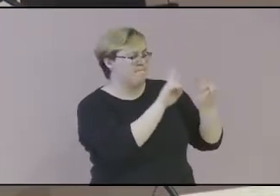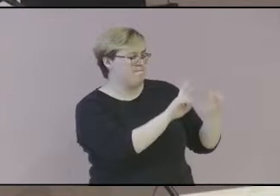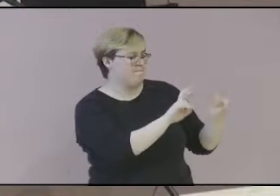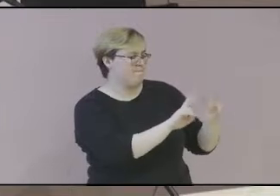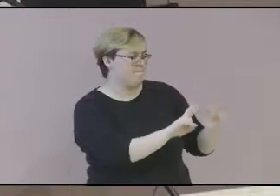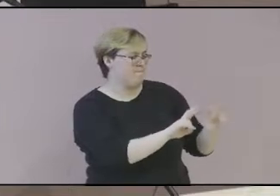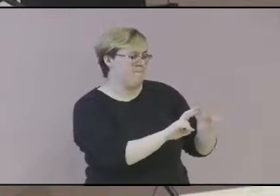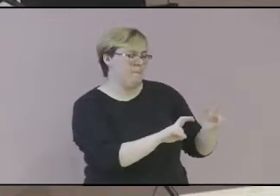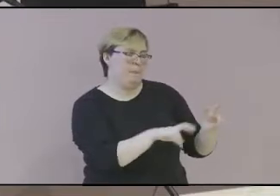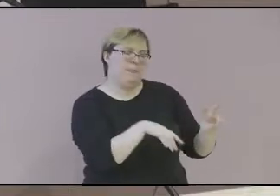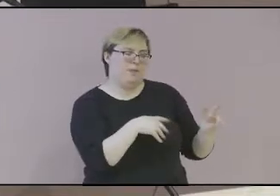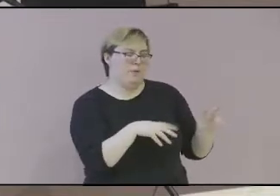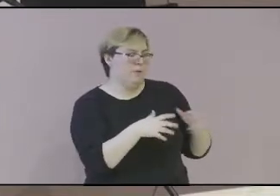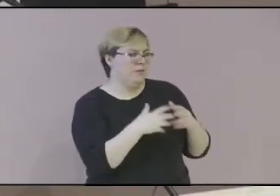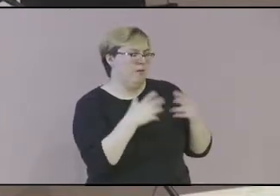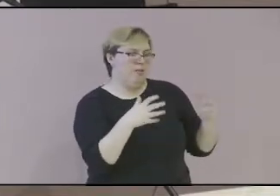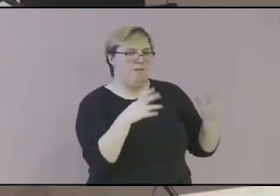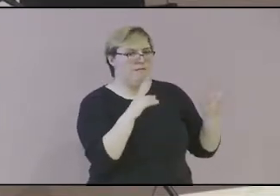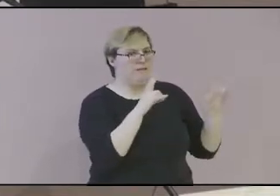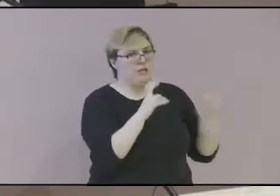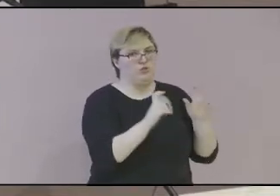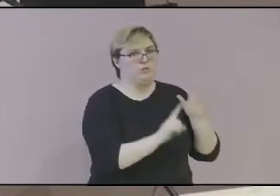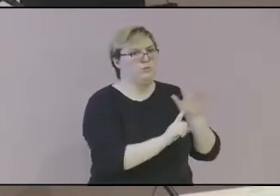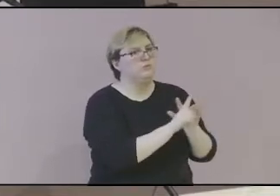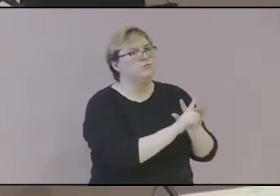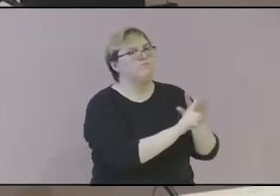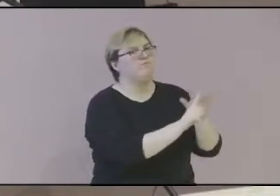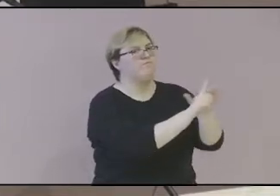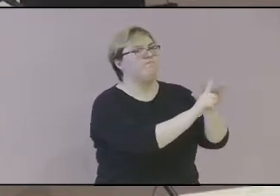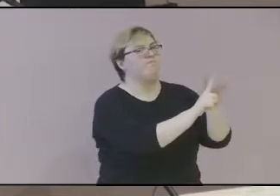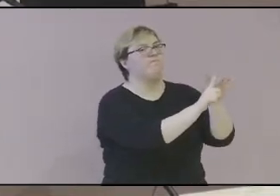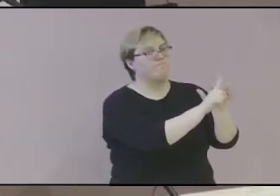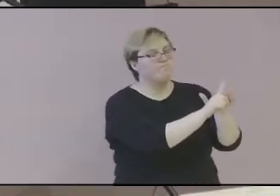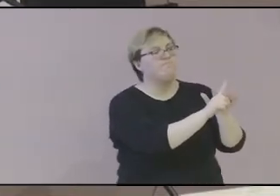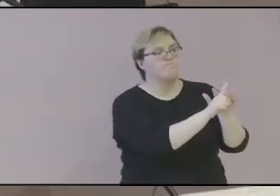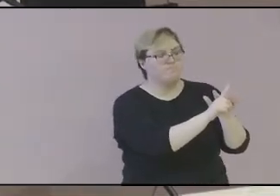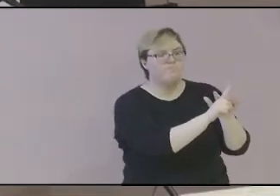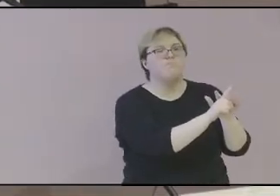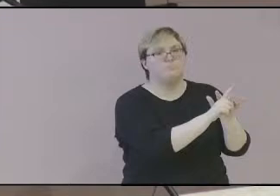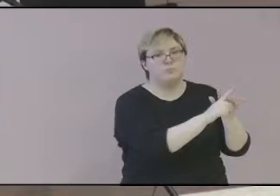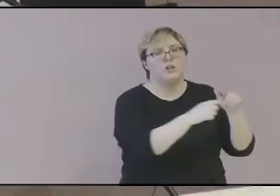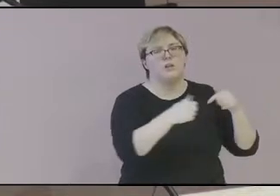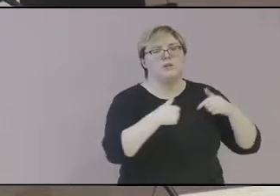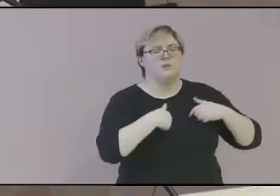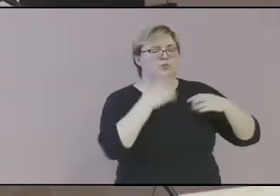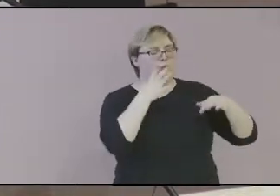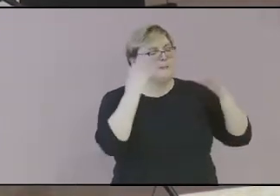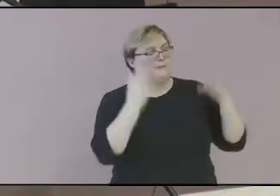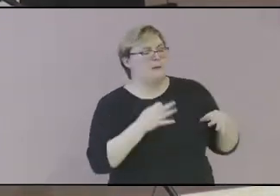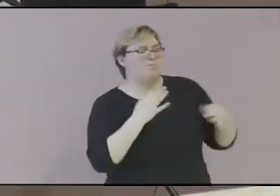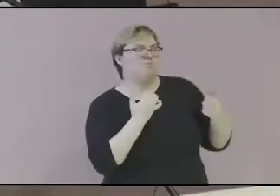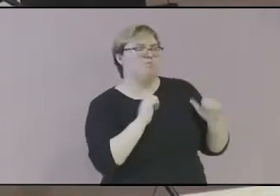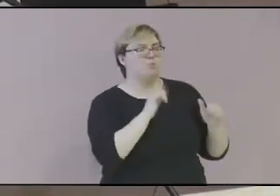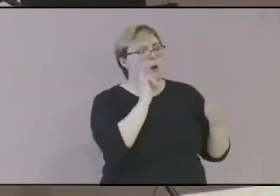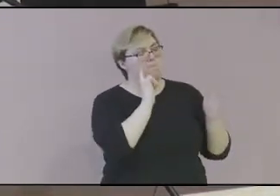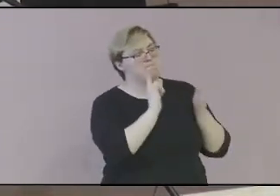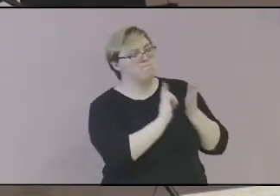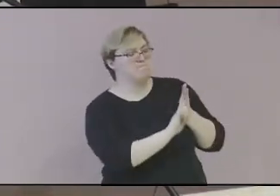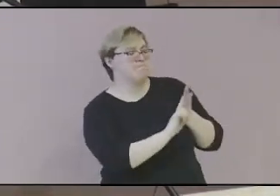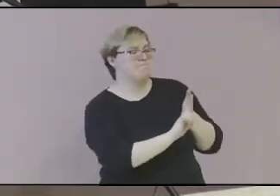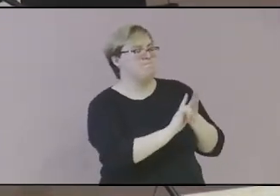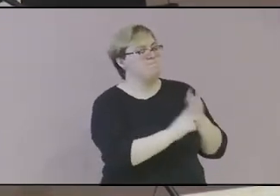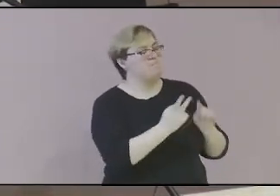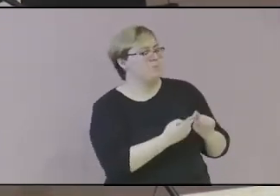and activism, I decided to investigate, or try to investigate, the debates over almost 20 years